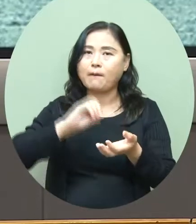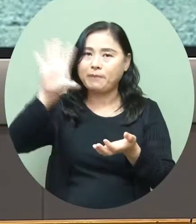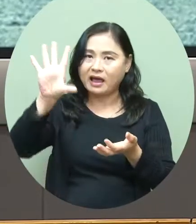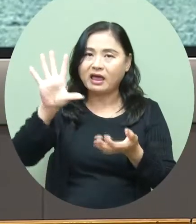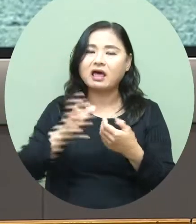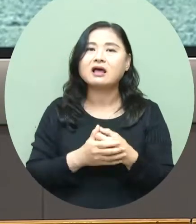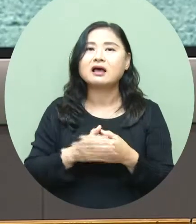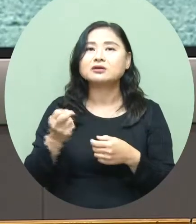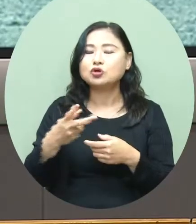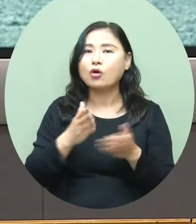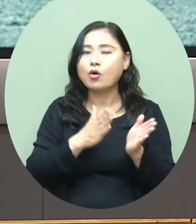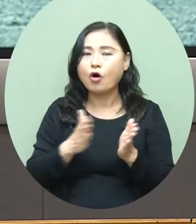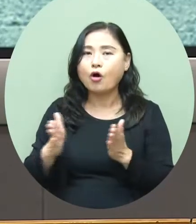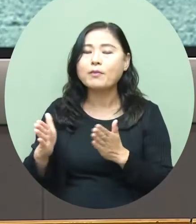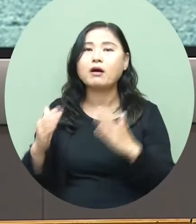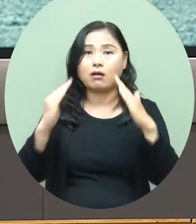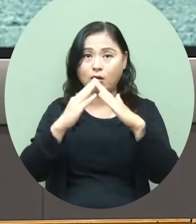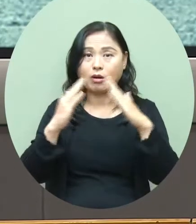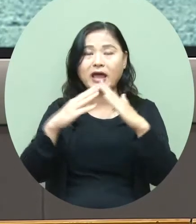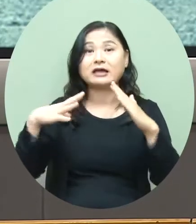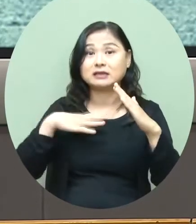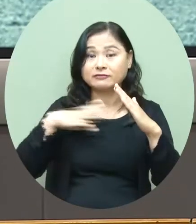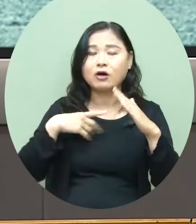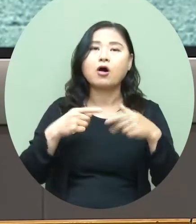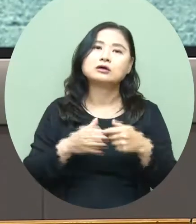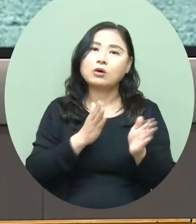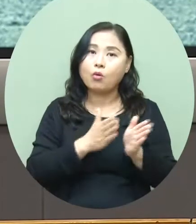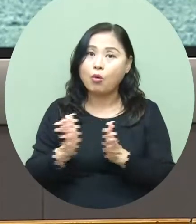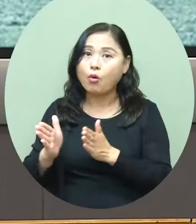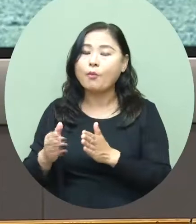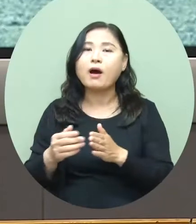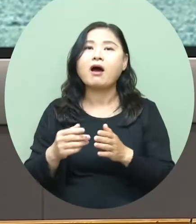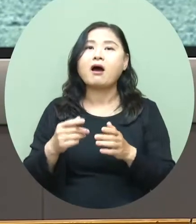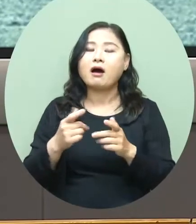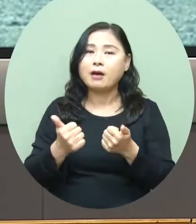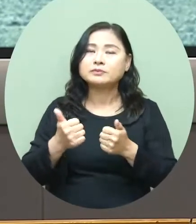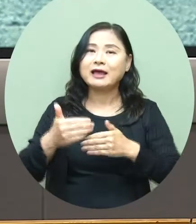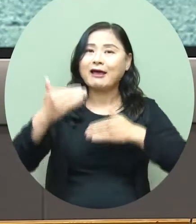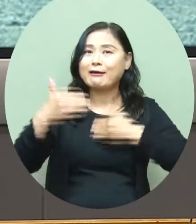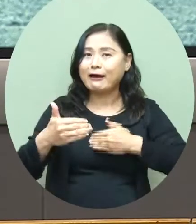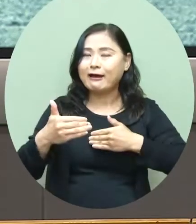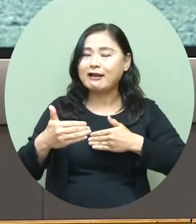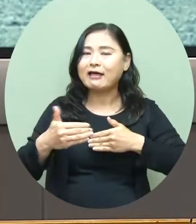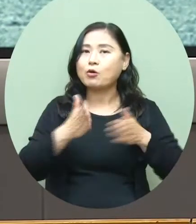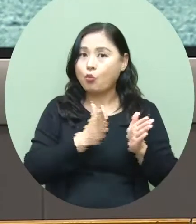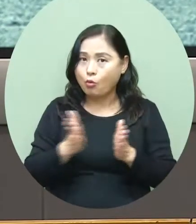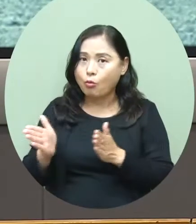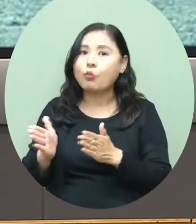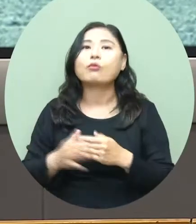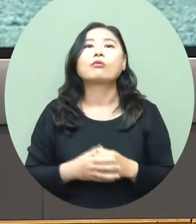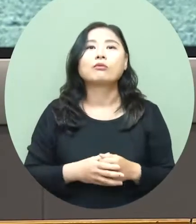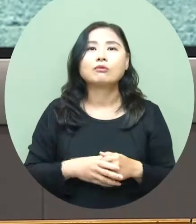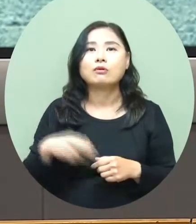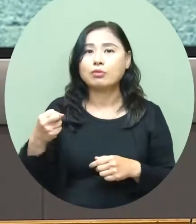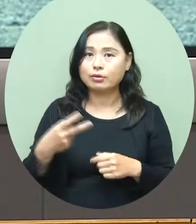on the suitable sites of isolations for these people, and also issue isolation order for them, and also quarantine order for their household contacts. So